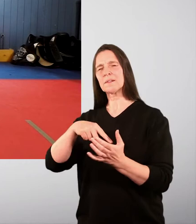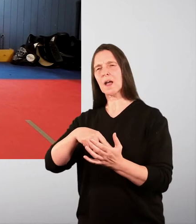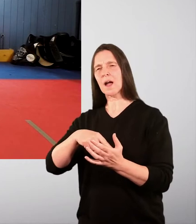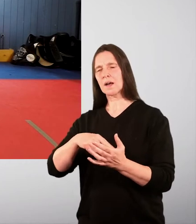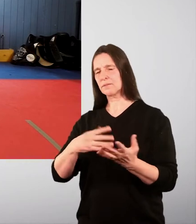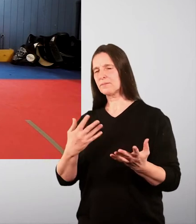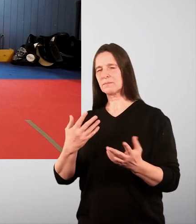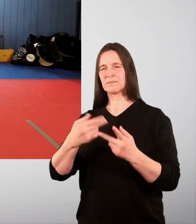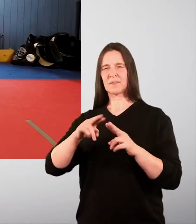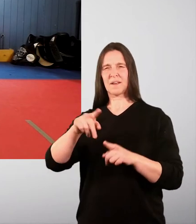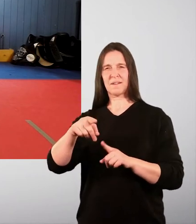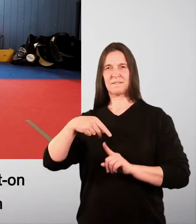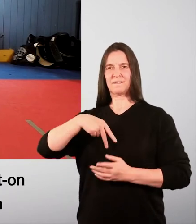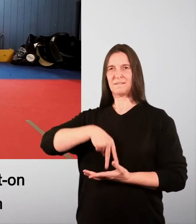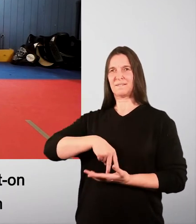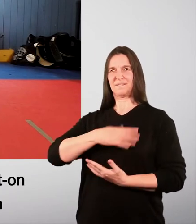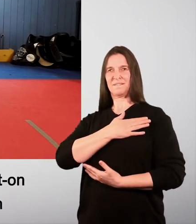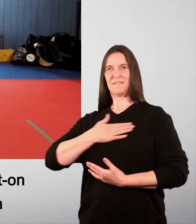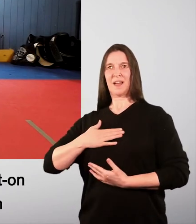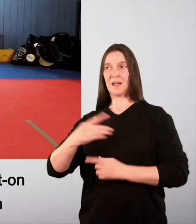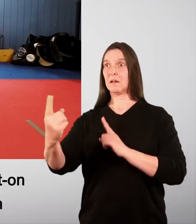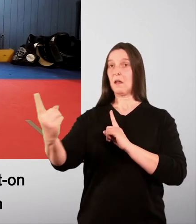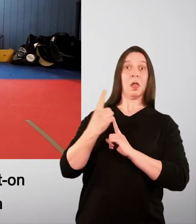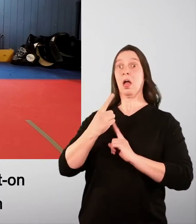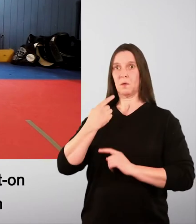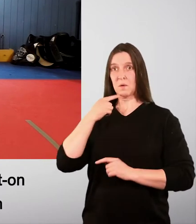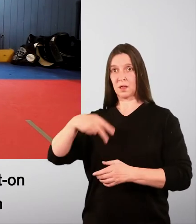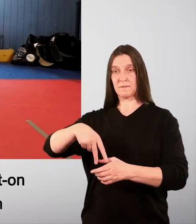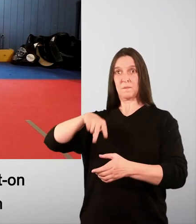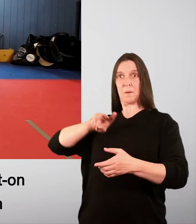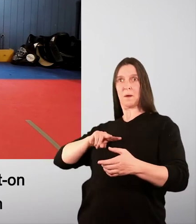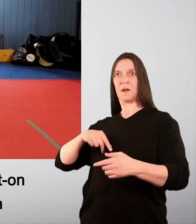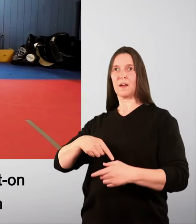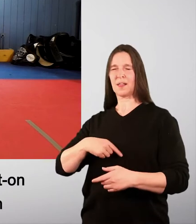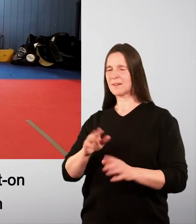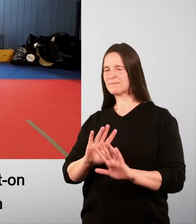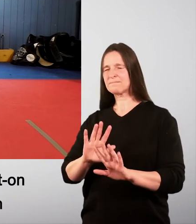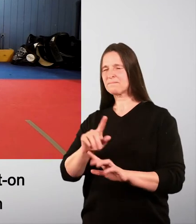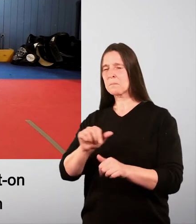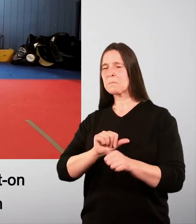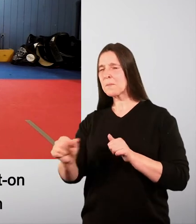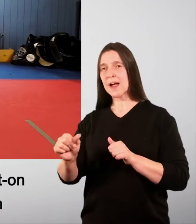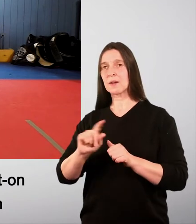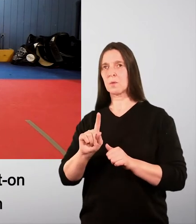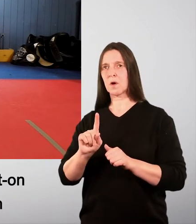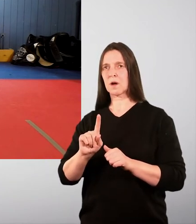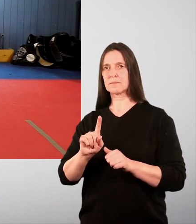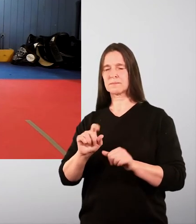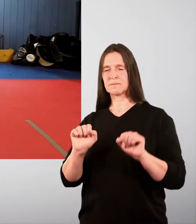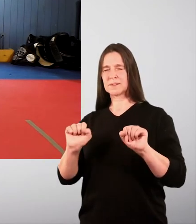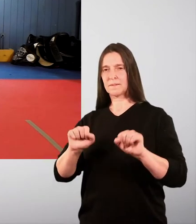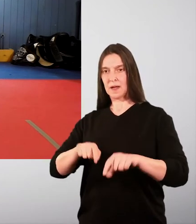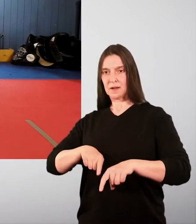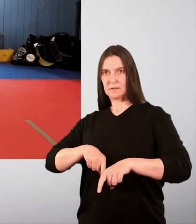So from a defensive stance point of view, there's no point standing with your body straight onto your attacker and your legs shoulder width